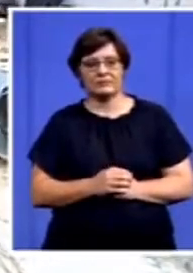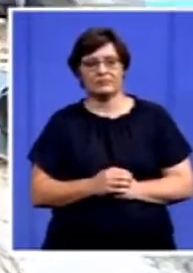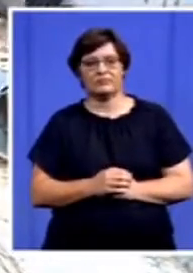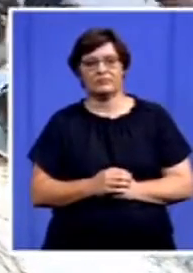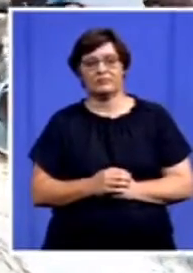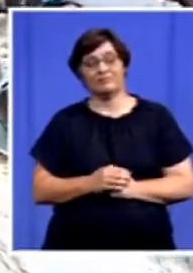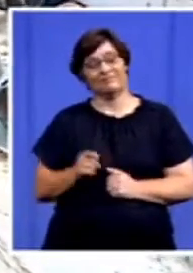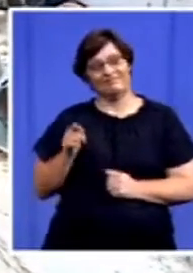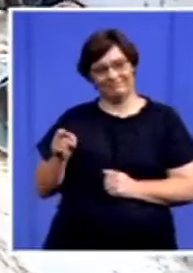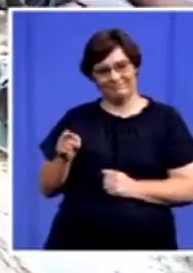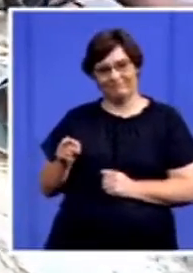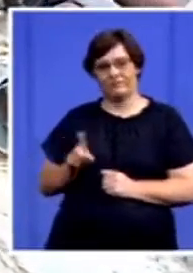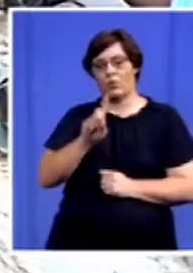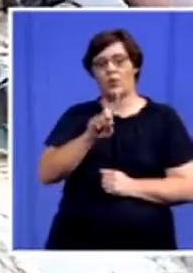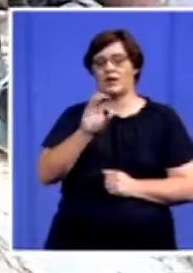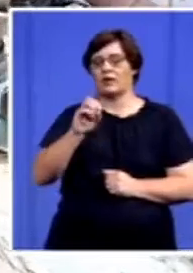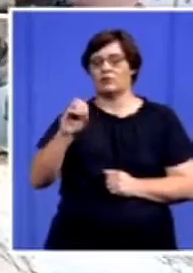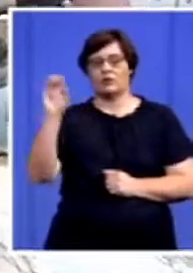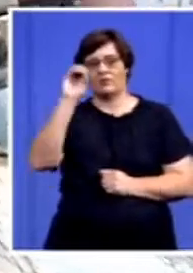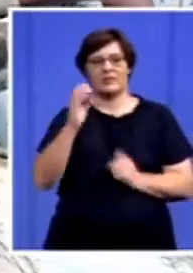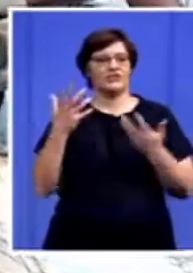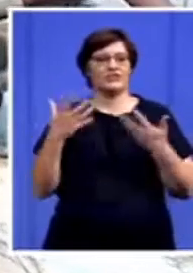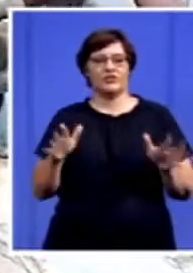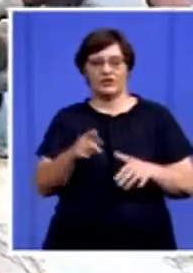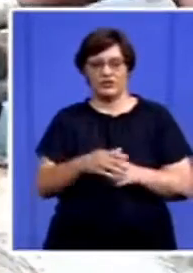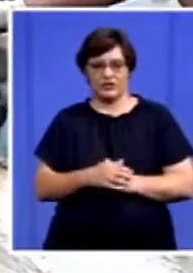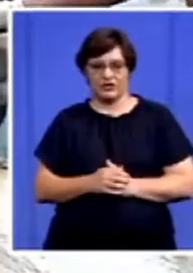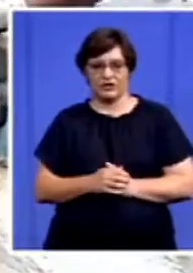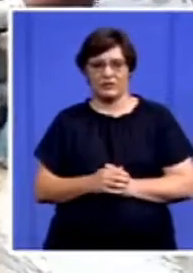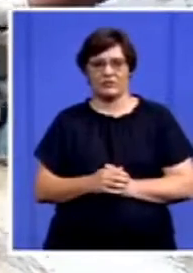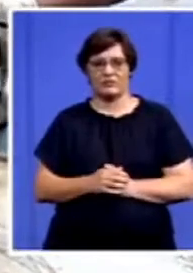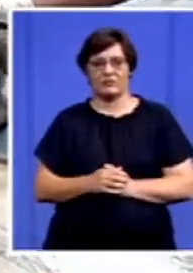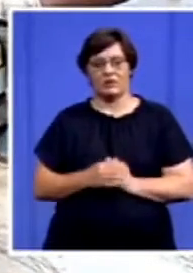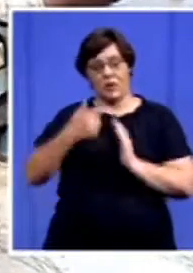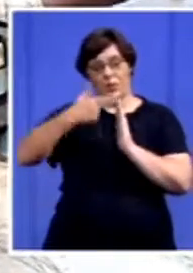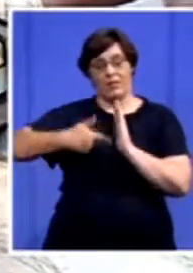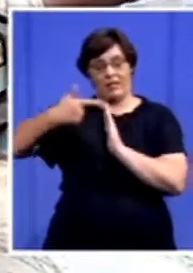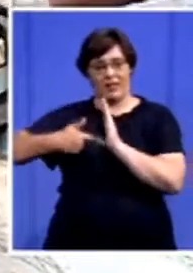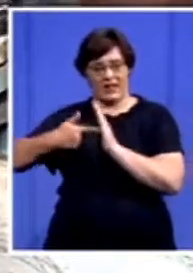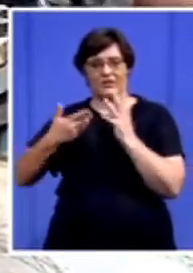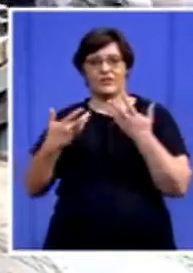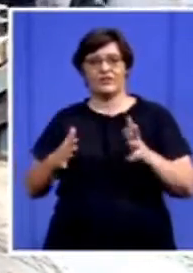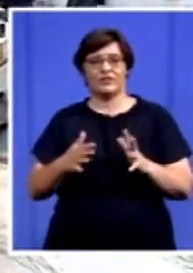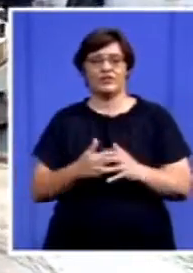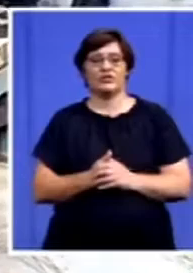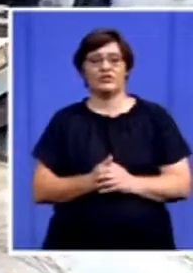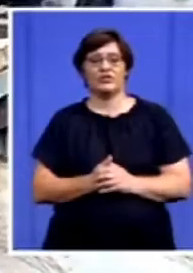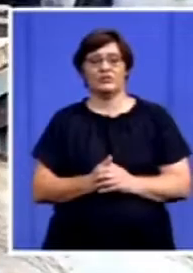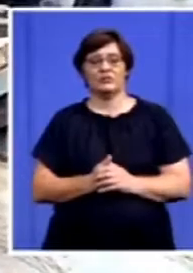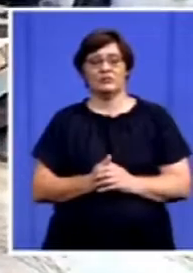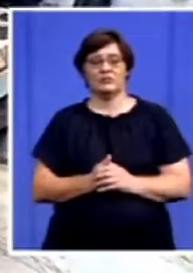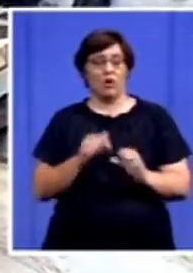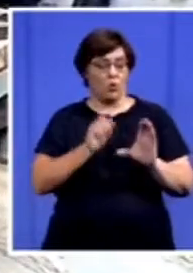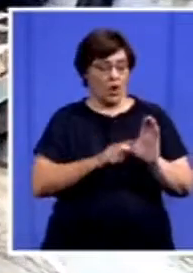100% complete. We welded, and the welding has already been quality assured. It passed that